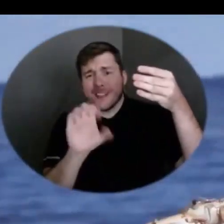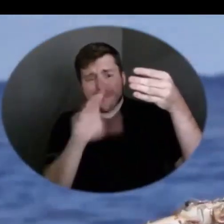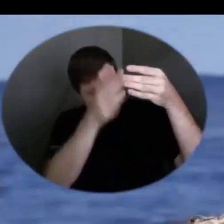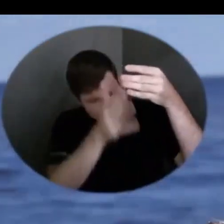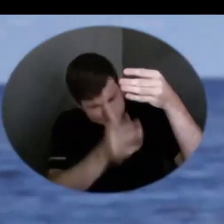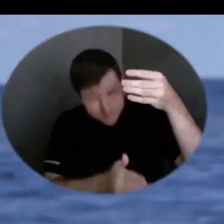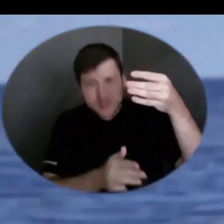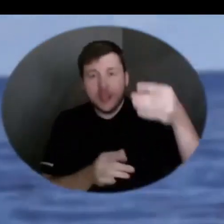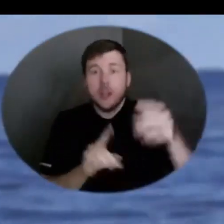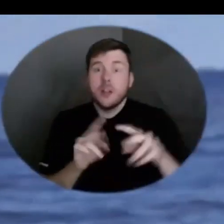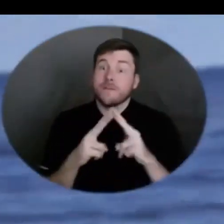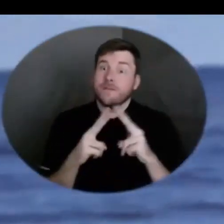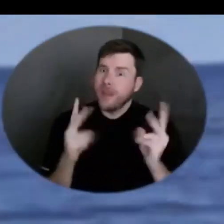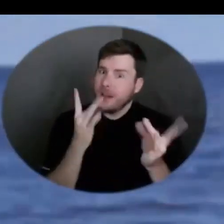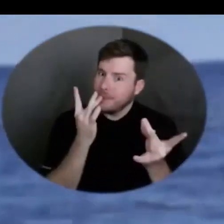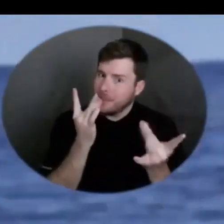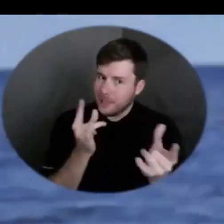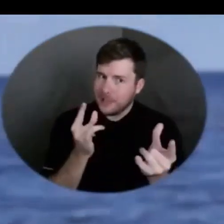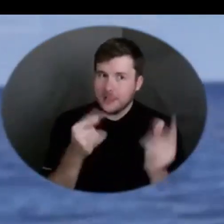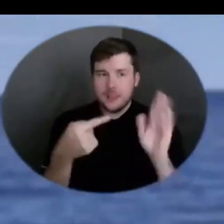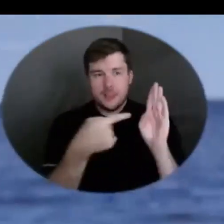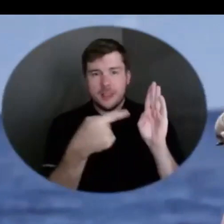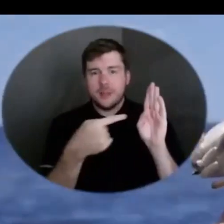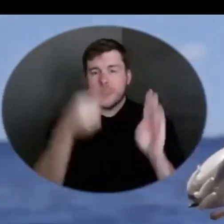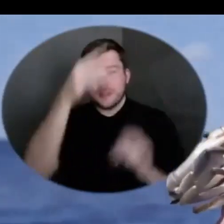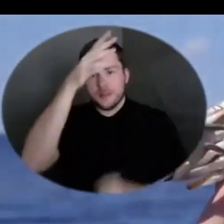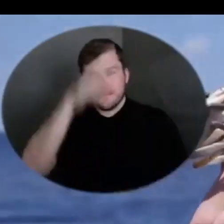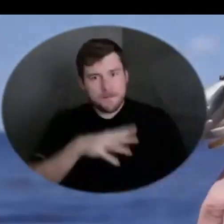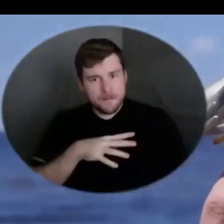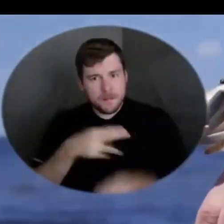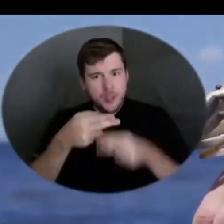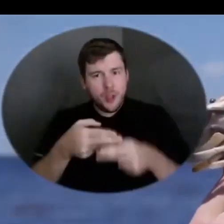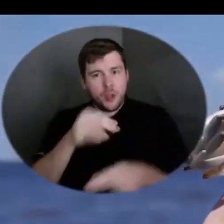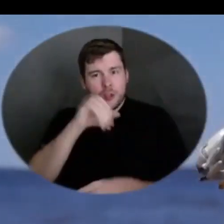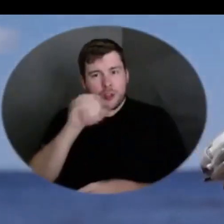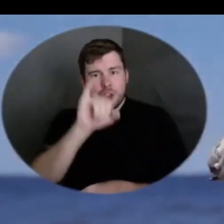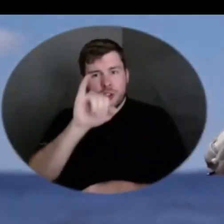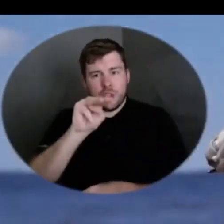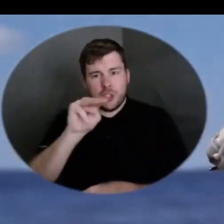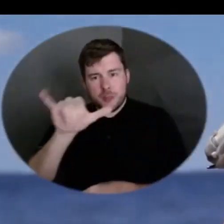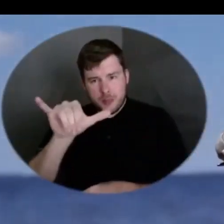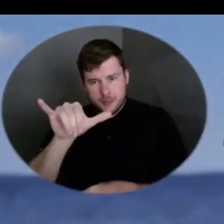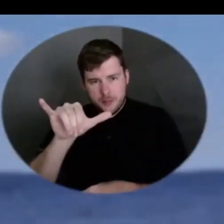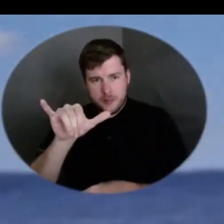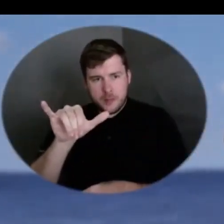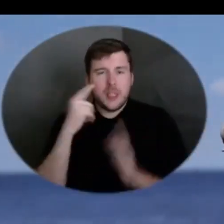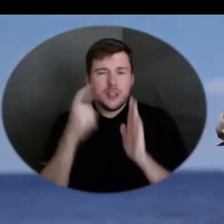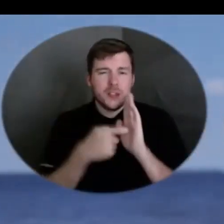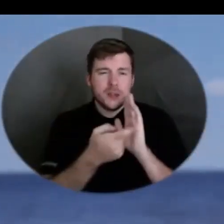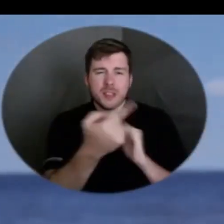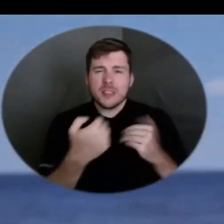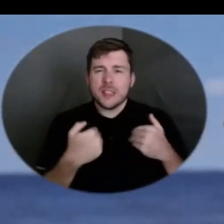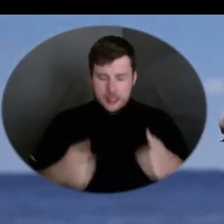they're actually very tasty. This is a male, which is called a Jimmy, and he has this little carapace, underneath the bottom of his carapace, he has this